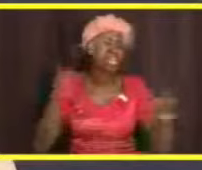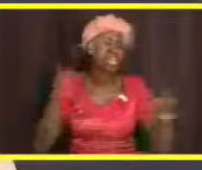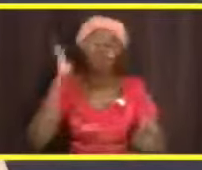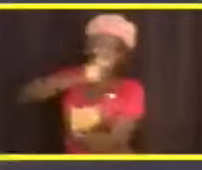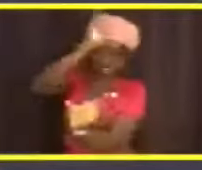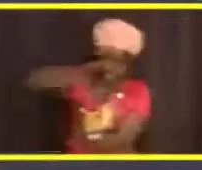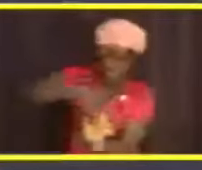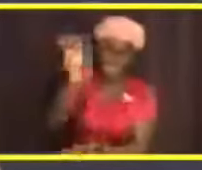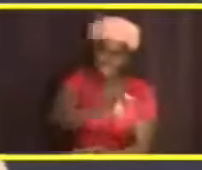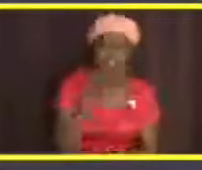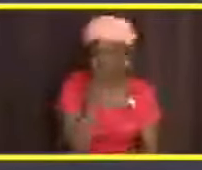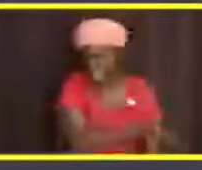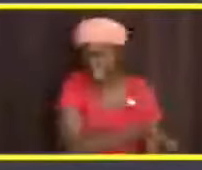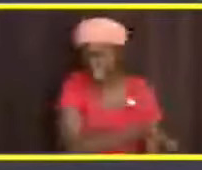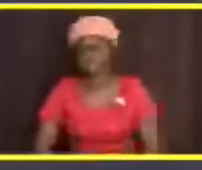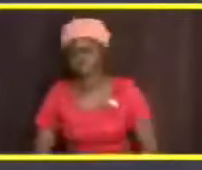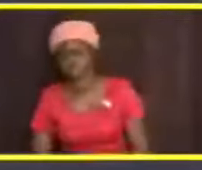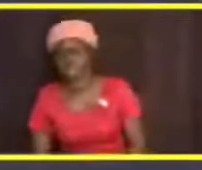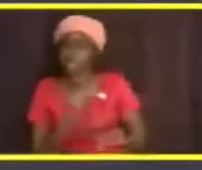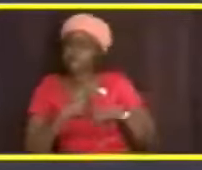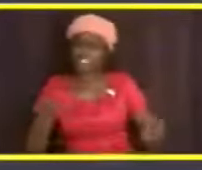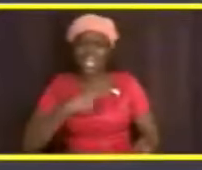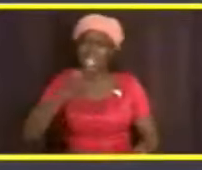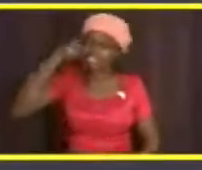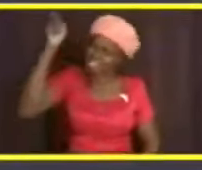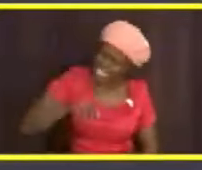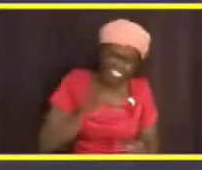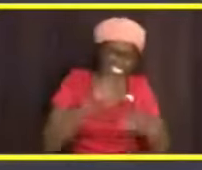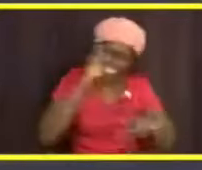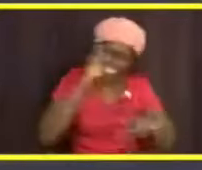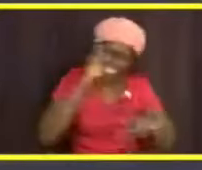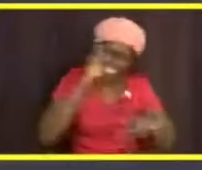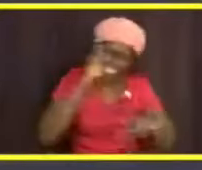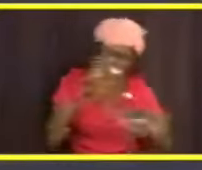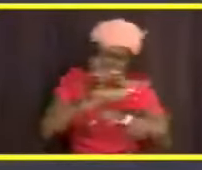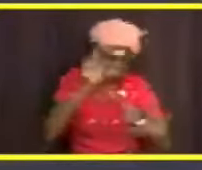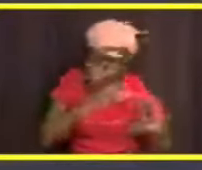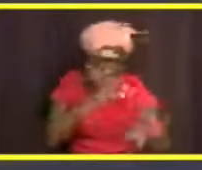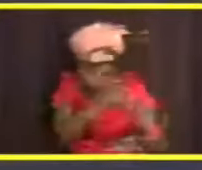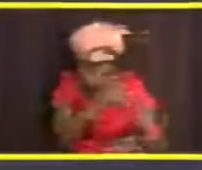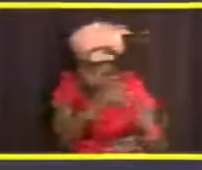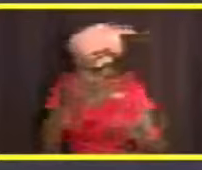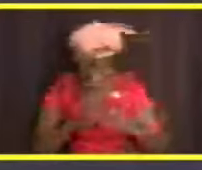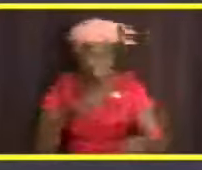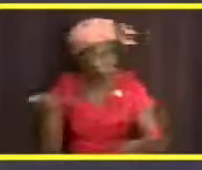there. But I decree in the name that's above every other name, you will not go to hell.